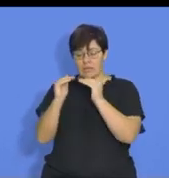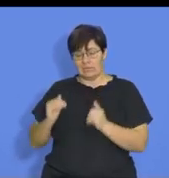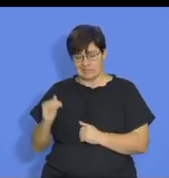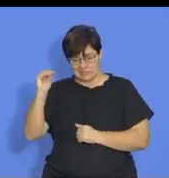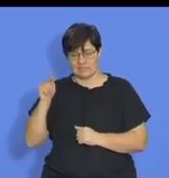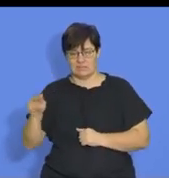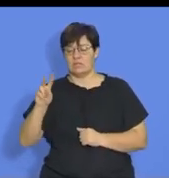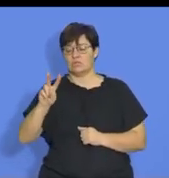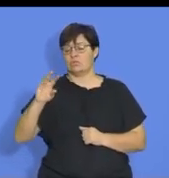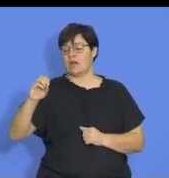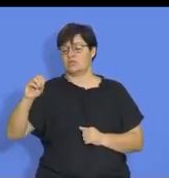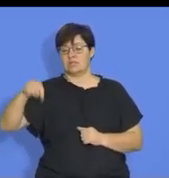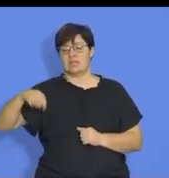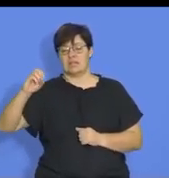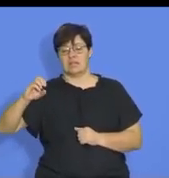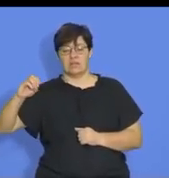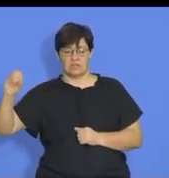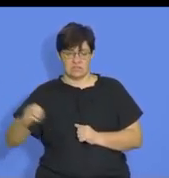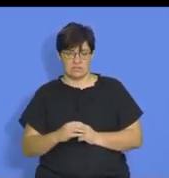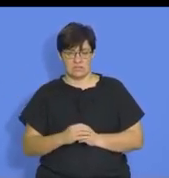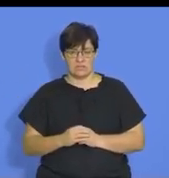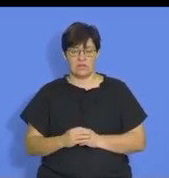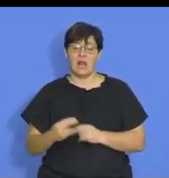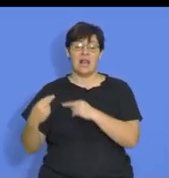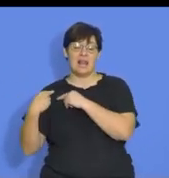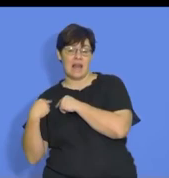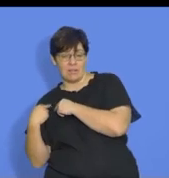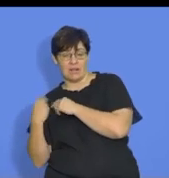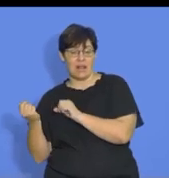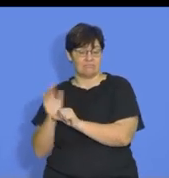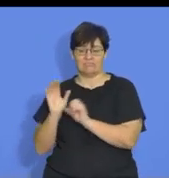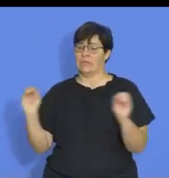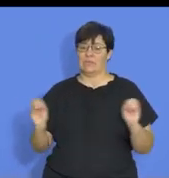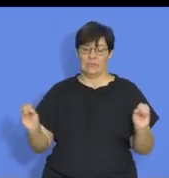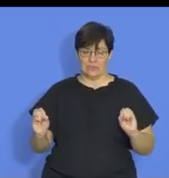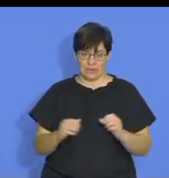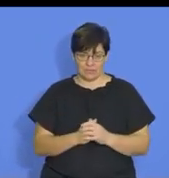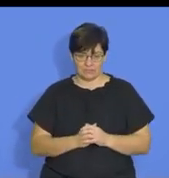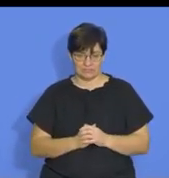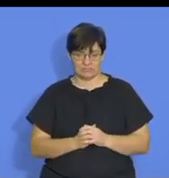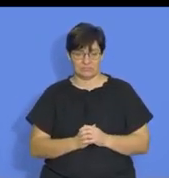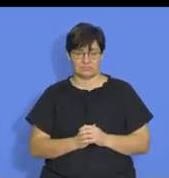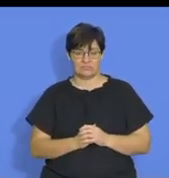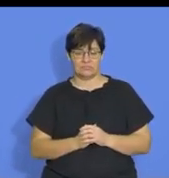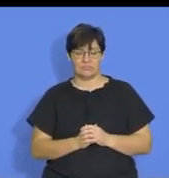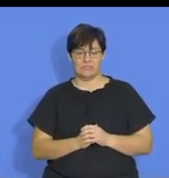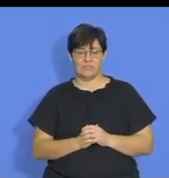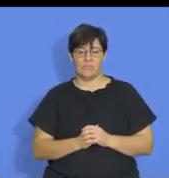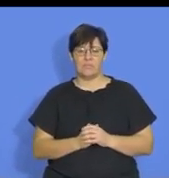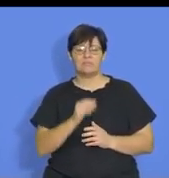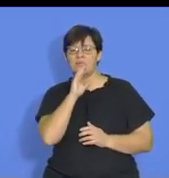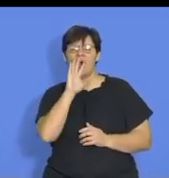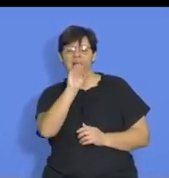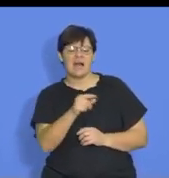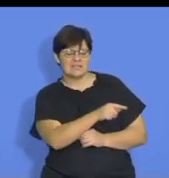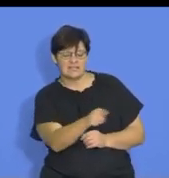equity increases by 200,000. There's no effect or impact on liabilities. Now, what I